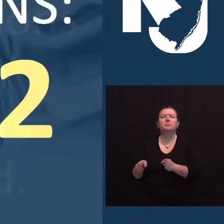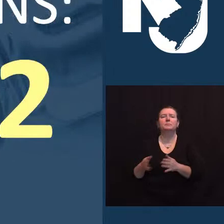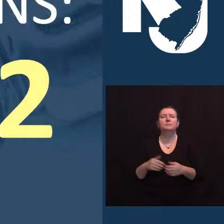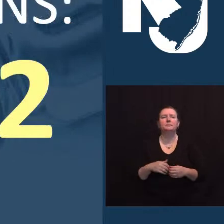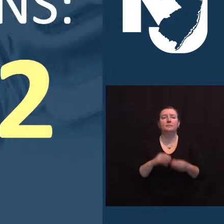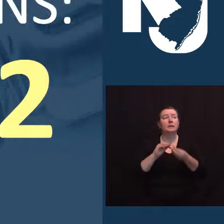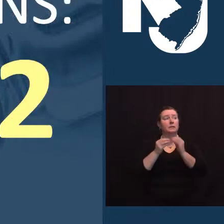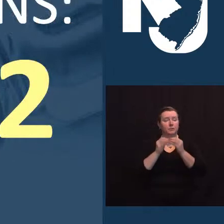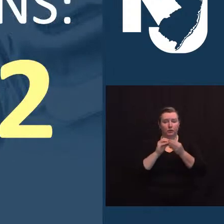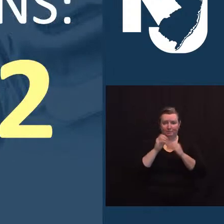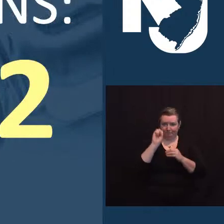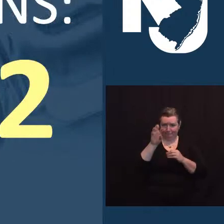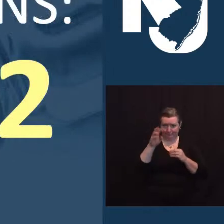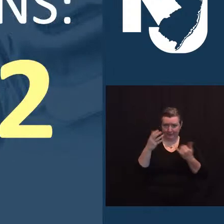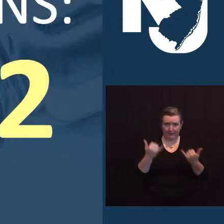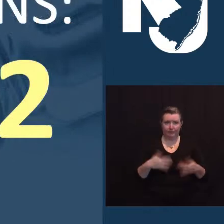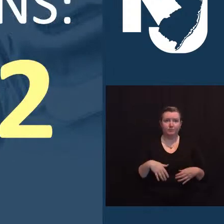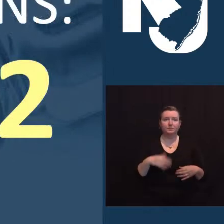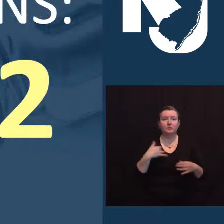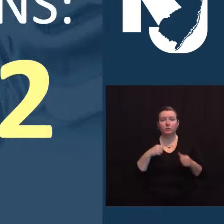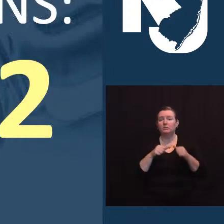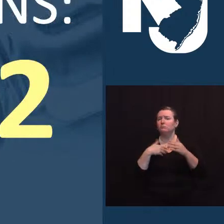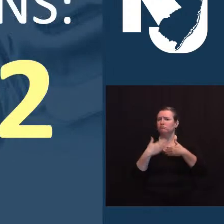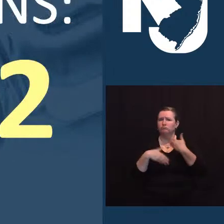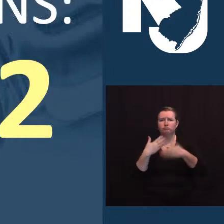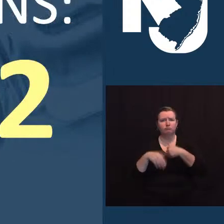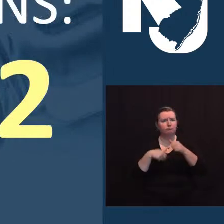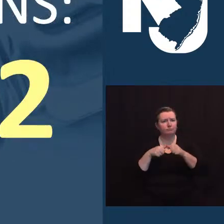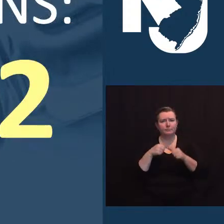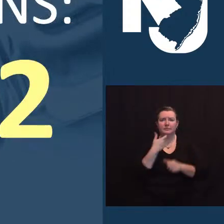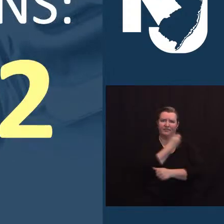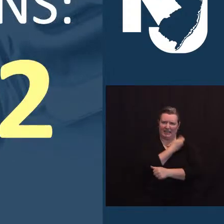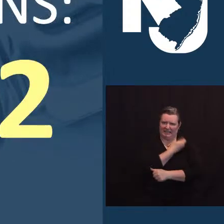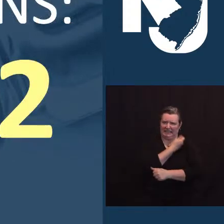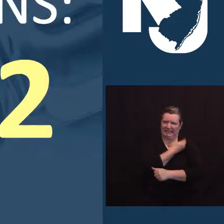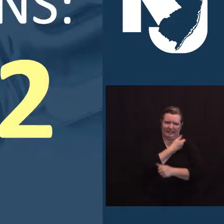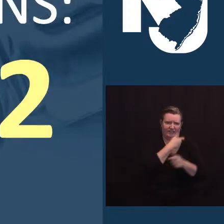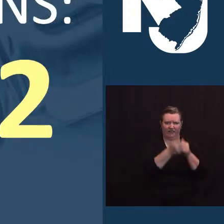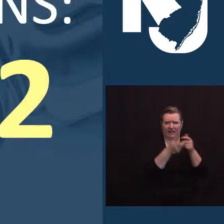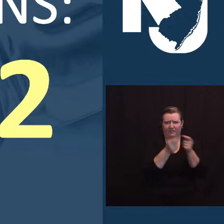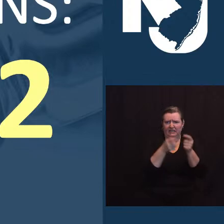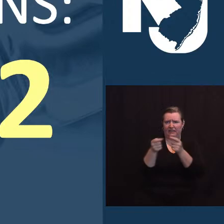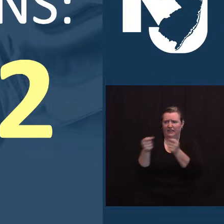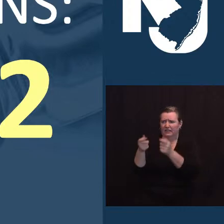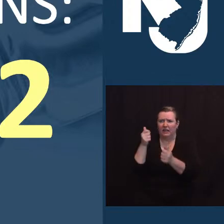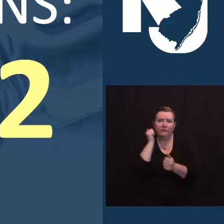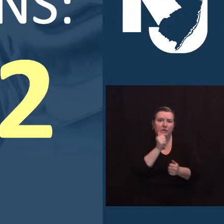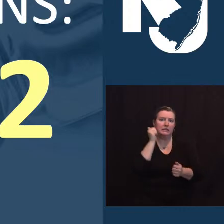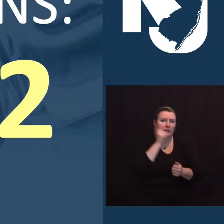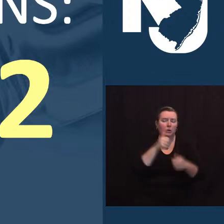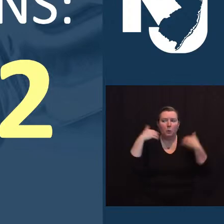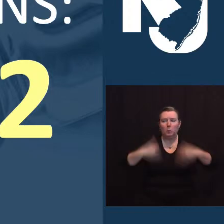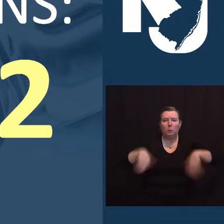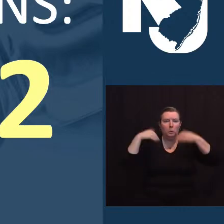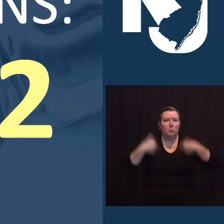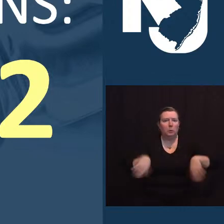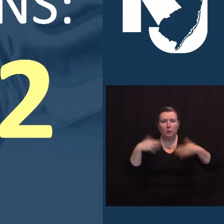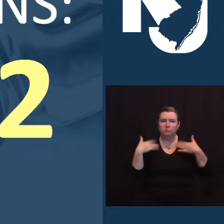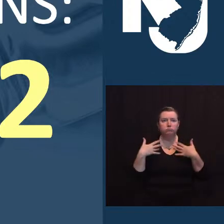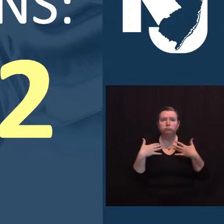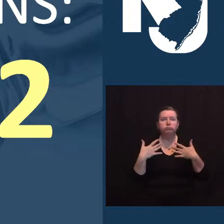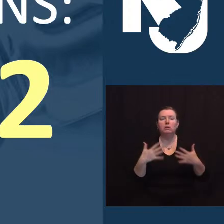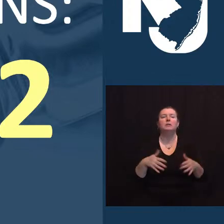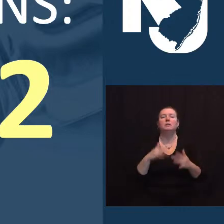numbers. We continue to move tens of thousands of shots into arms every day, and our dashboard, Judy, I'm showing as of this